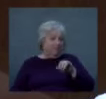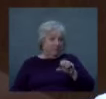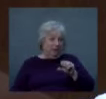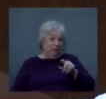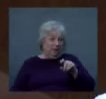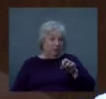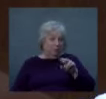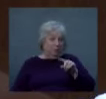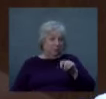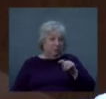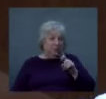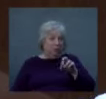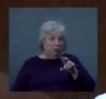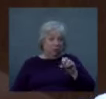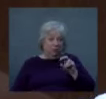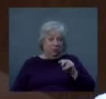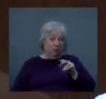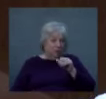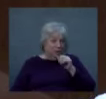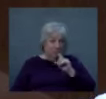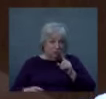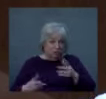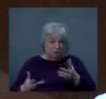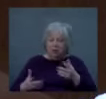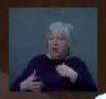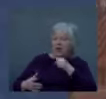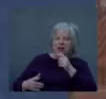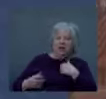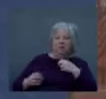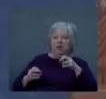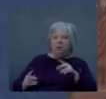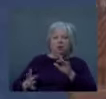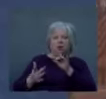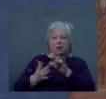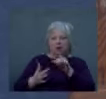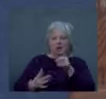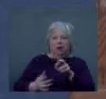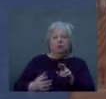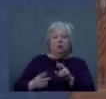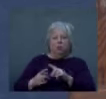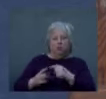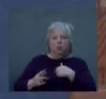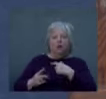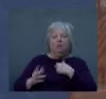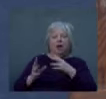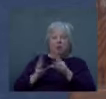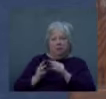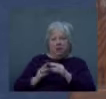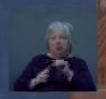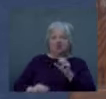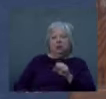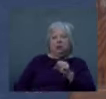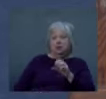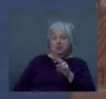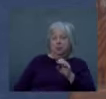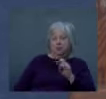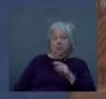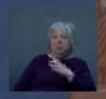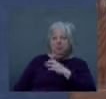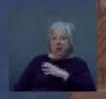has she been? I did not have an opportunity to contact her, but we have had meetings, yes, ma'am,